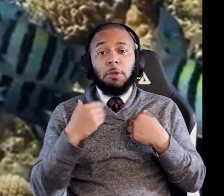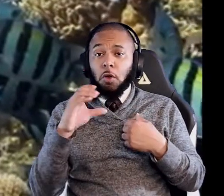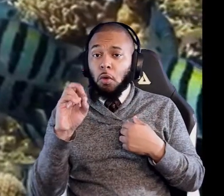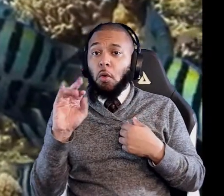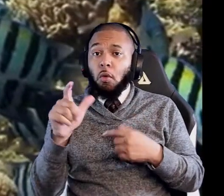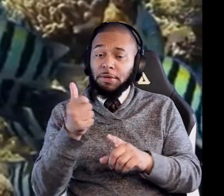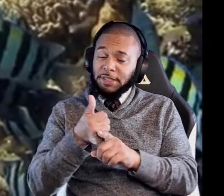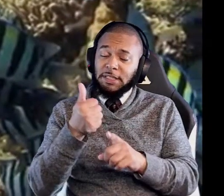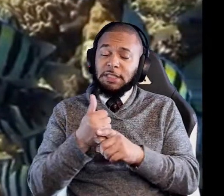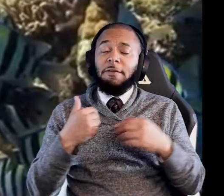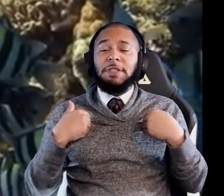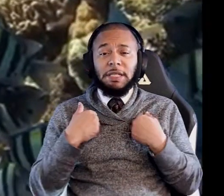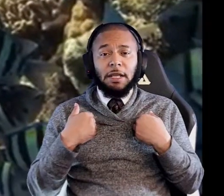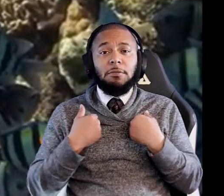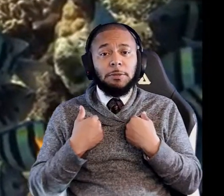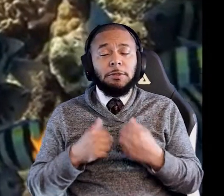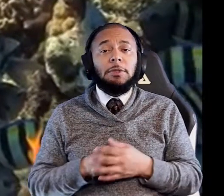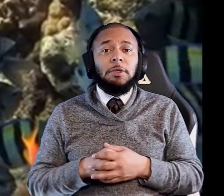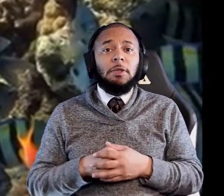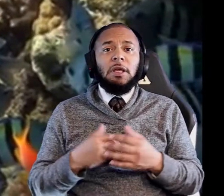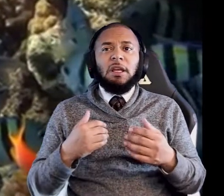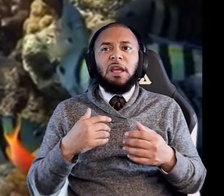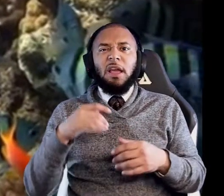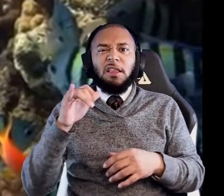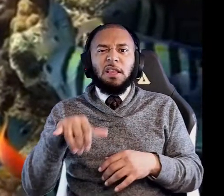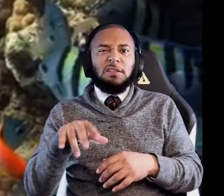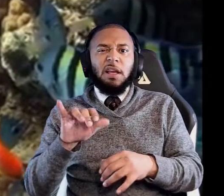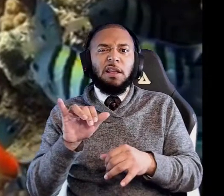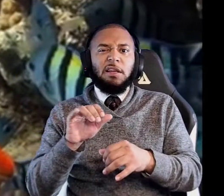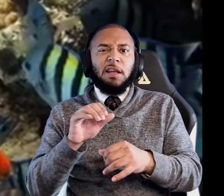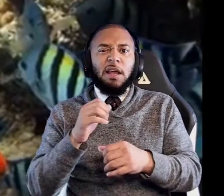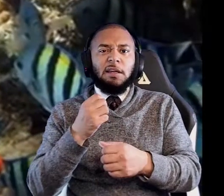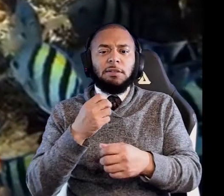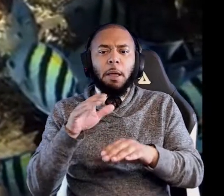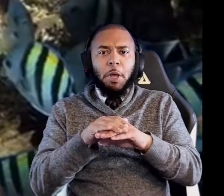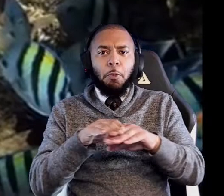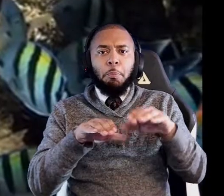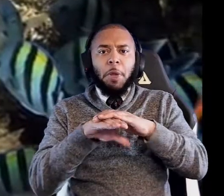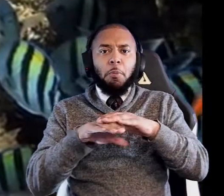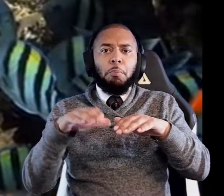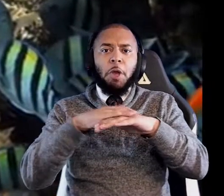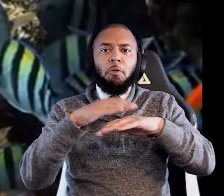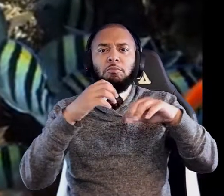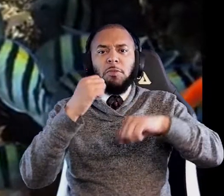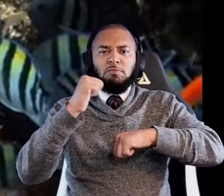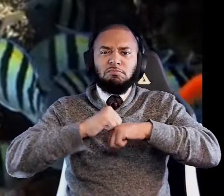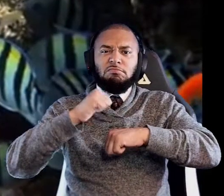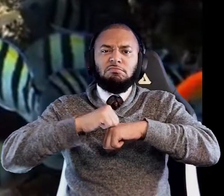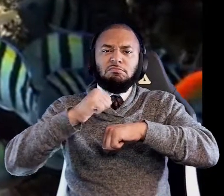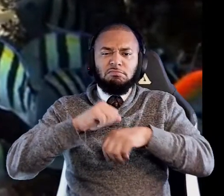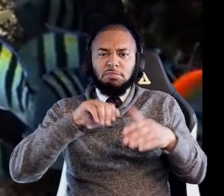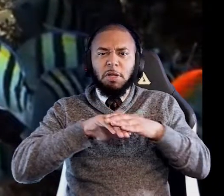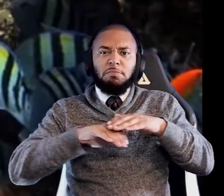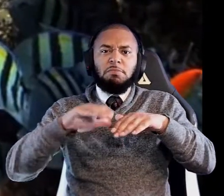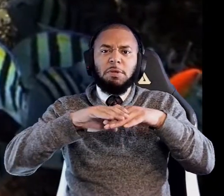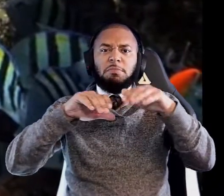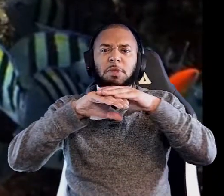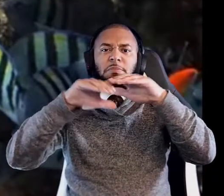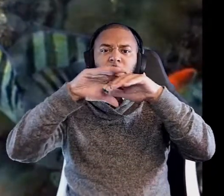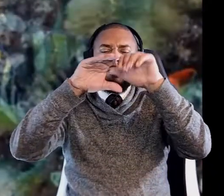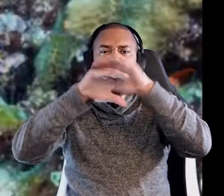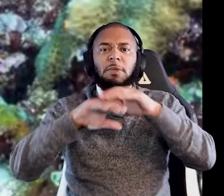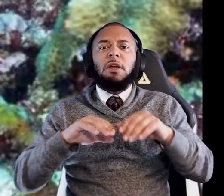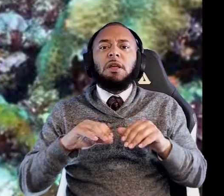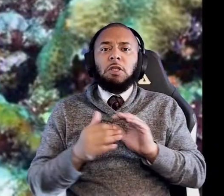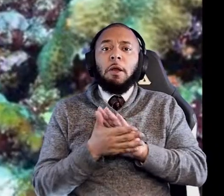and it forms a kind of a skeleton of itself on top of itself over eons and eons, resulting in a highly,